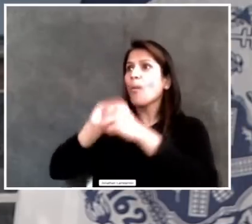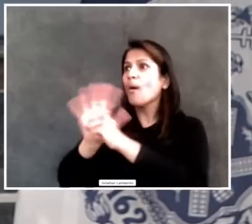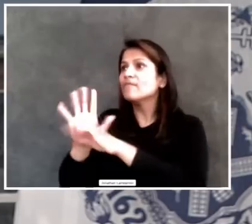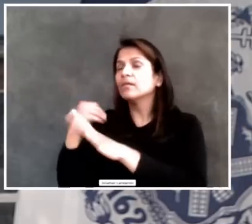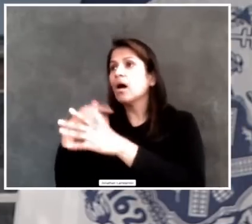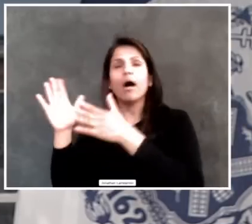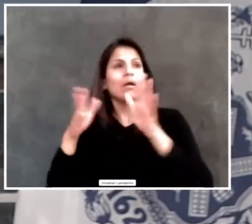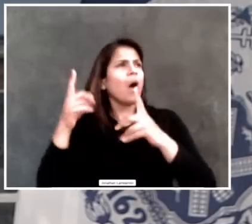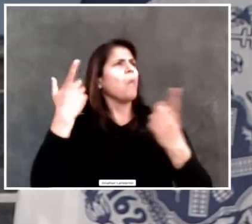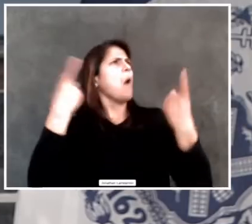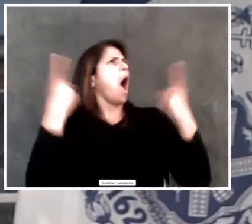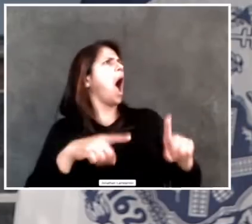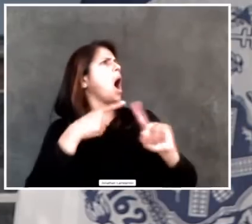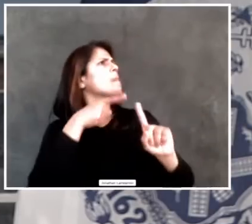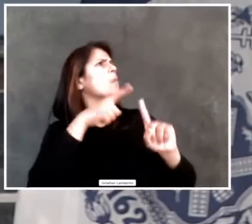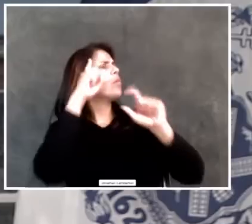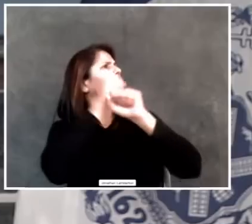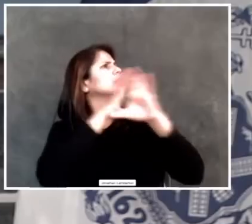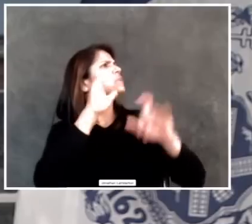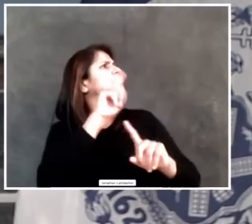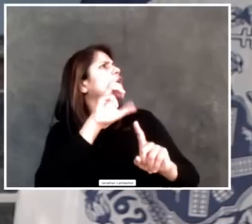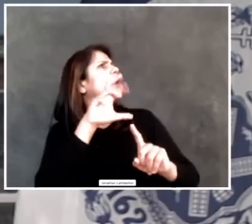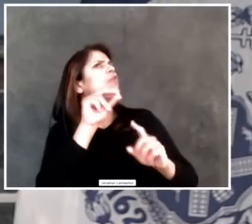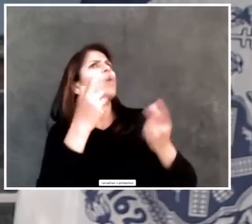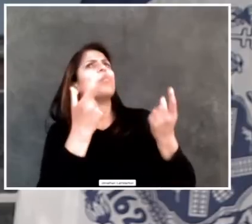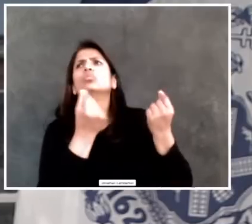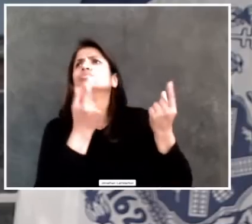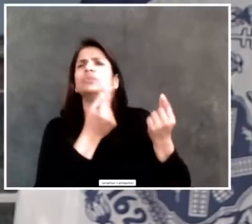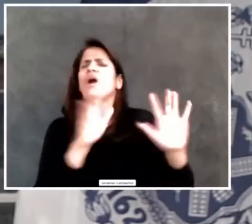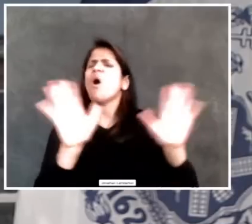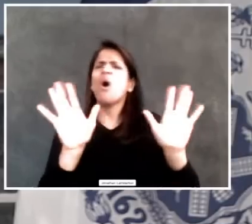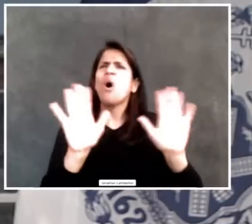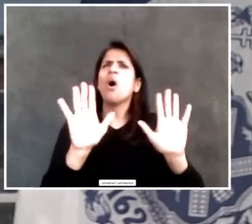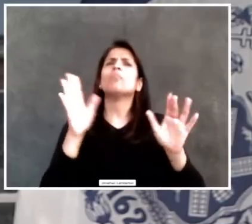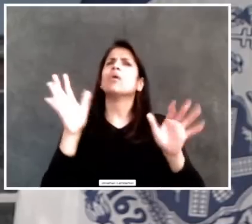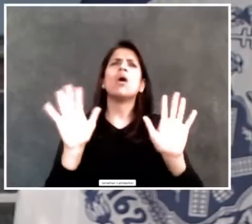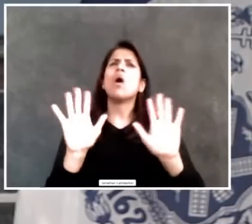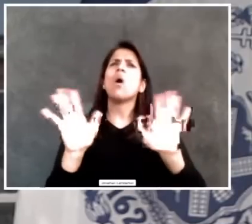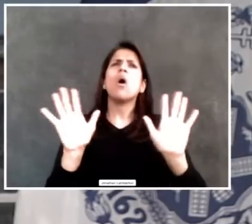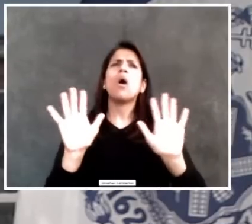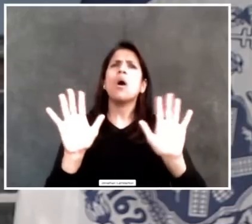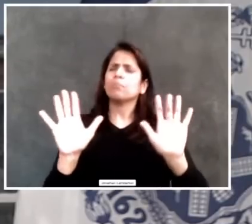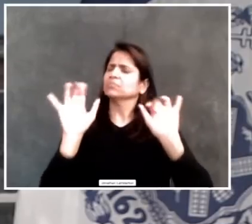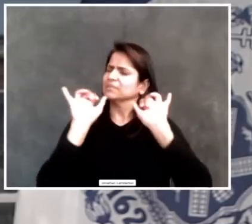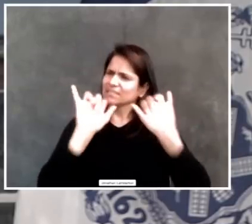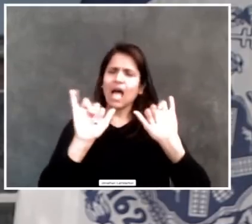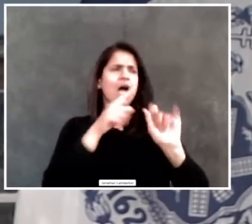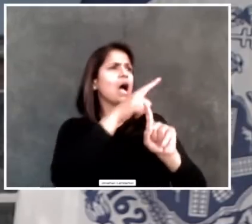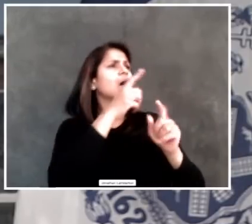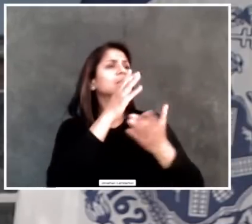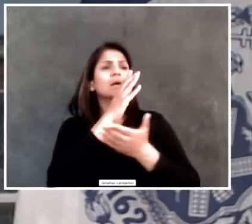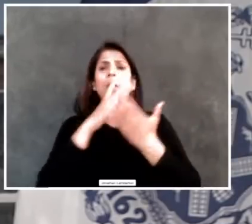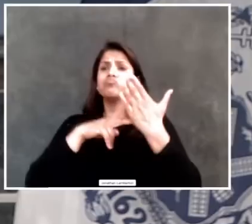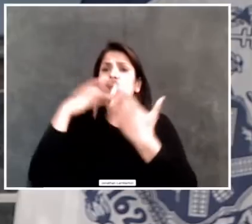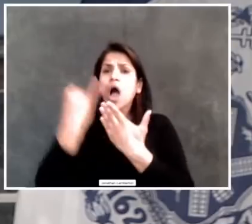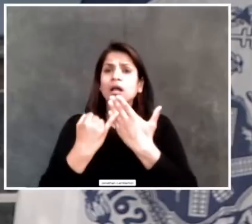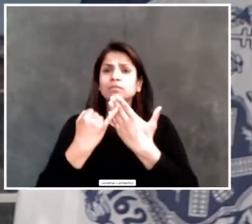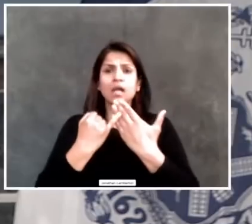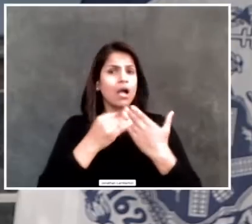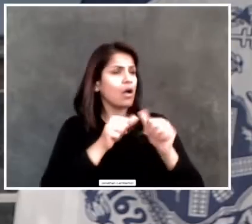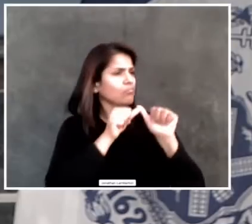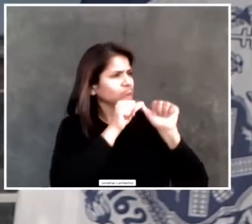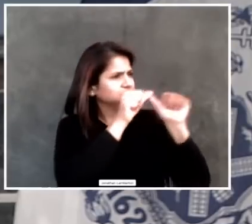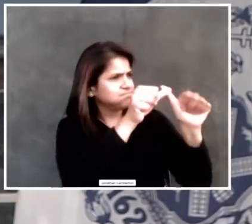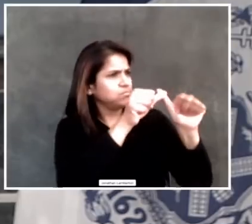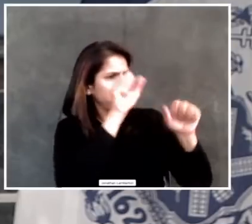many ways. As we get back to normal and DOT ramps up more, by definition, we're going to prioritize Vision Zero.